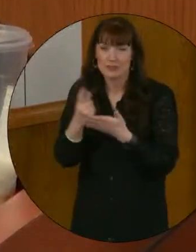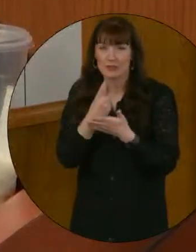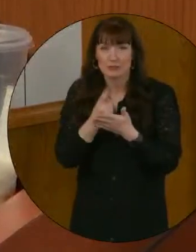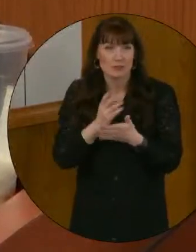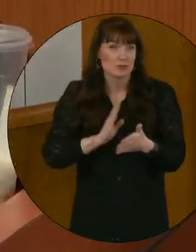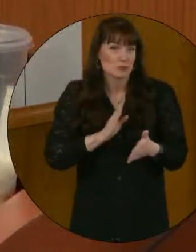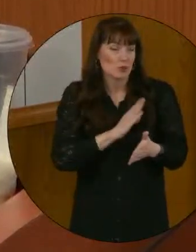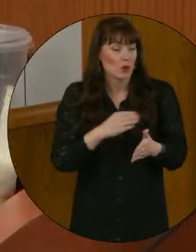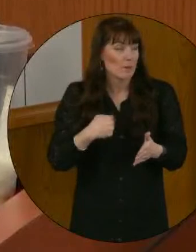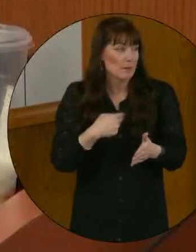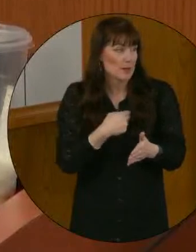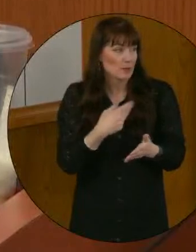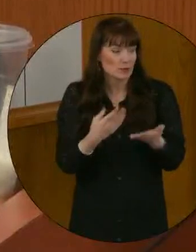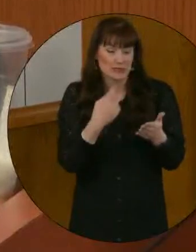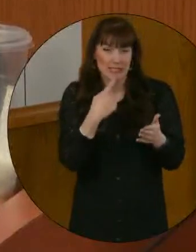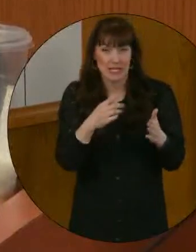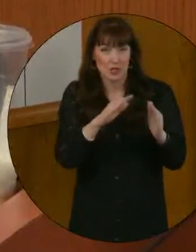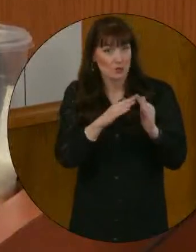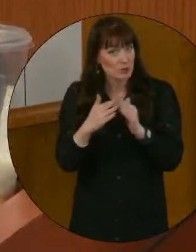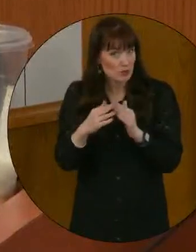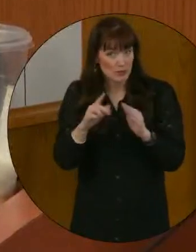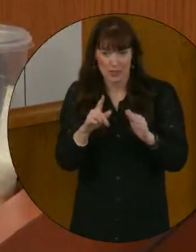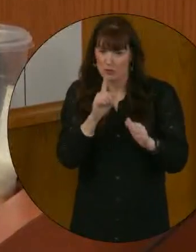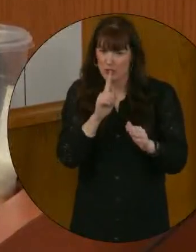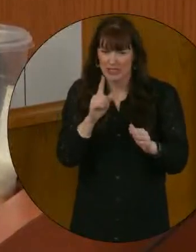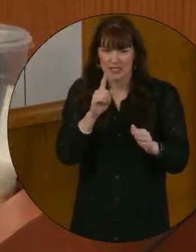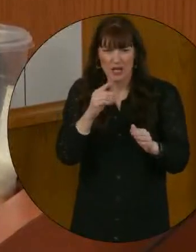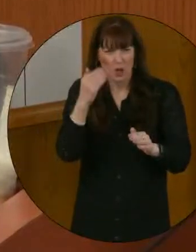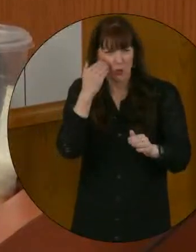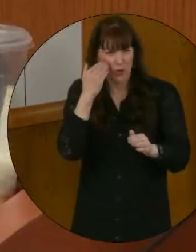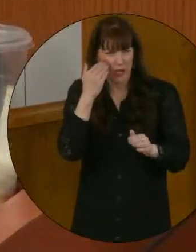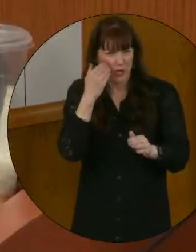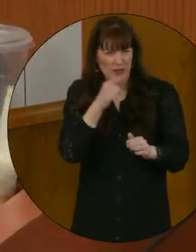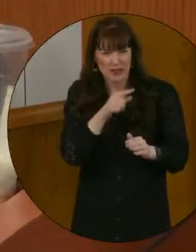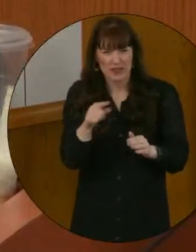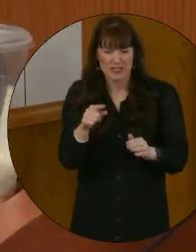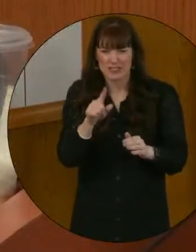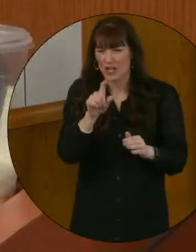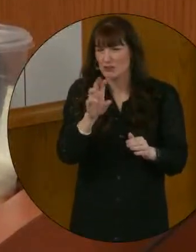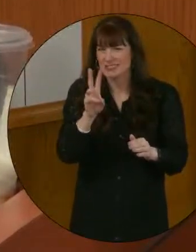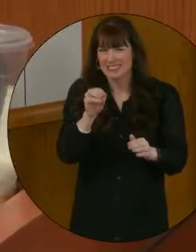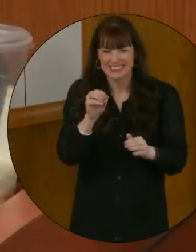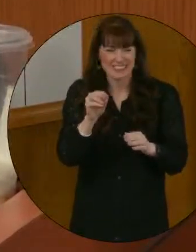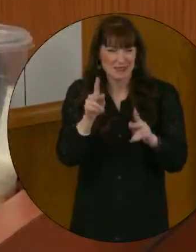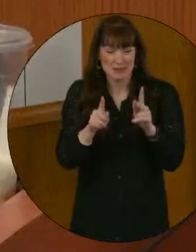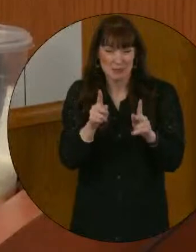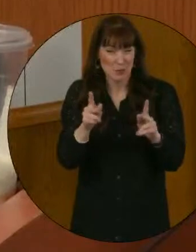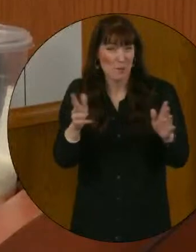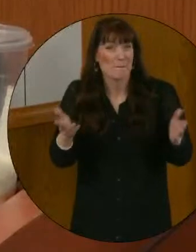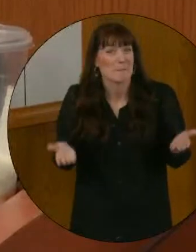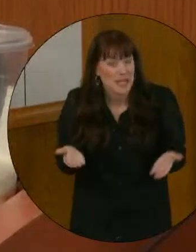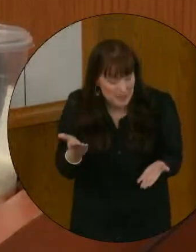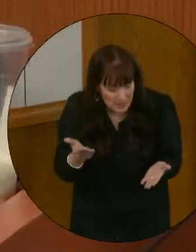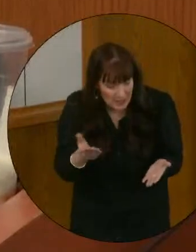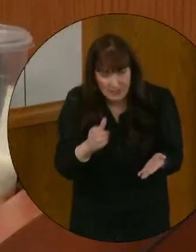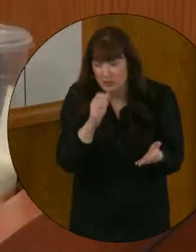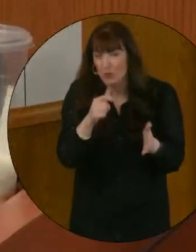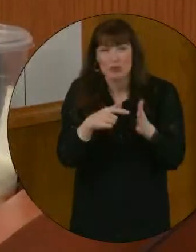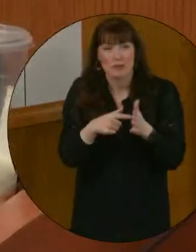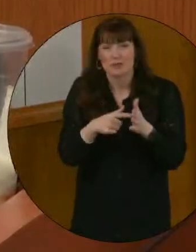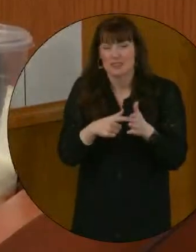board members, we tend to say the community, but I want us to be very aware that 160 people at best do not